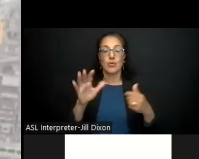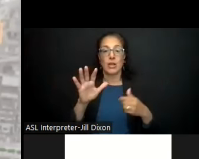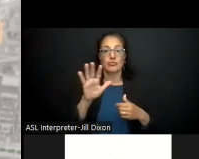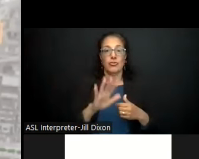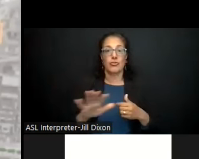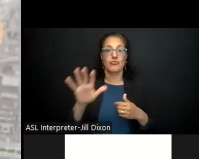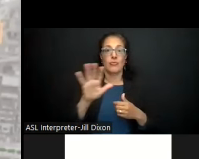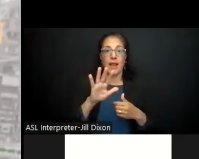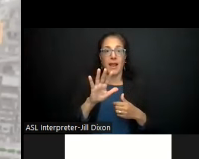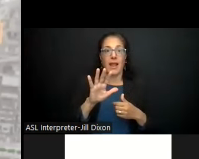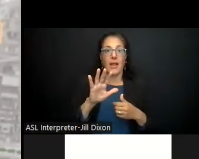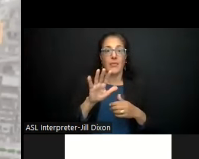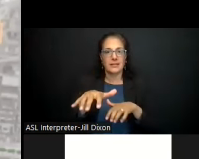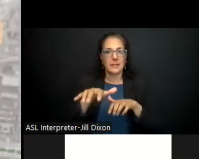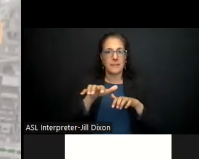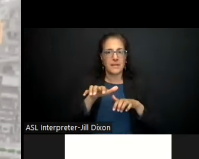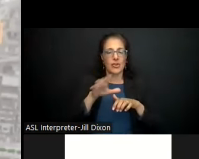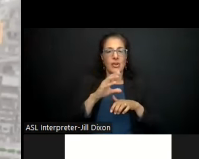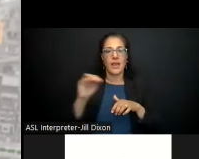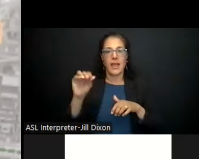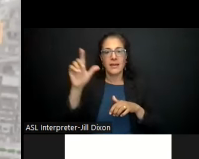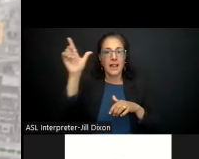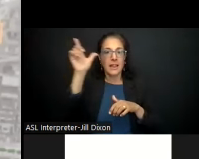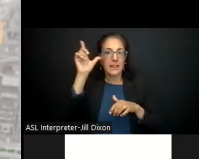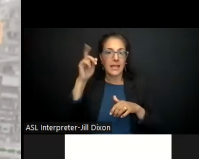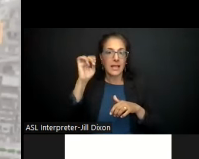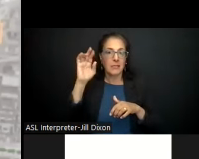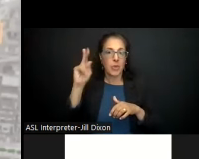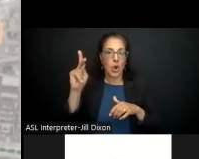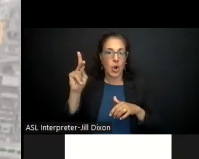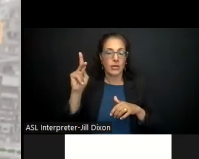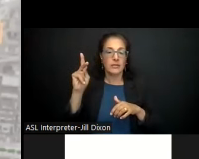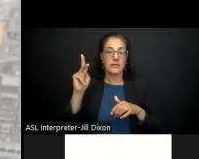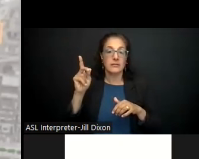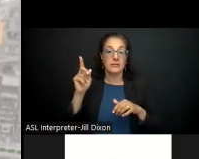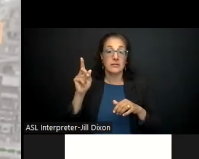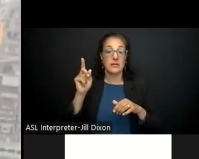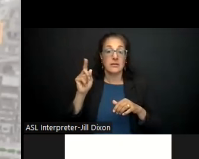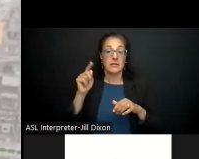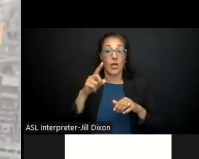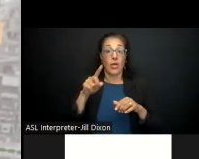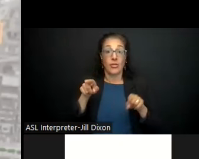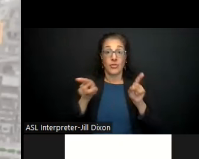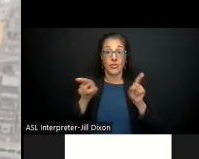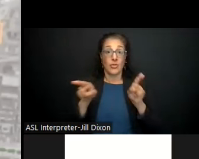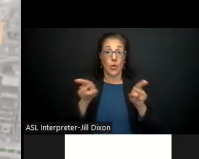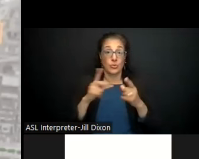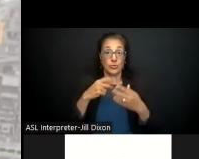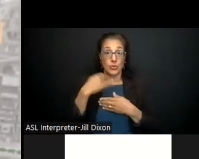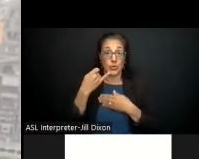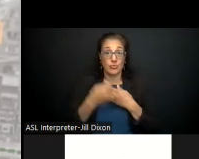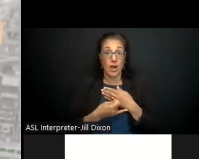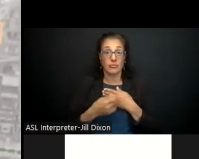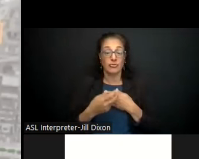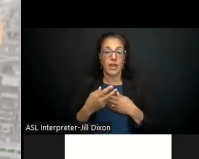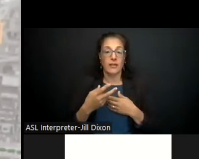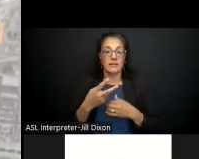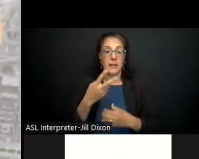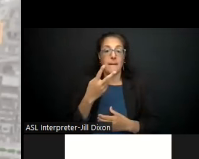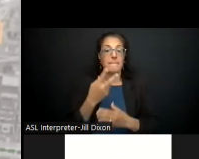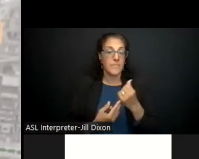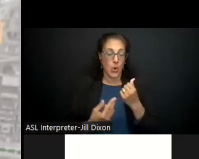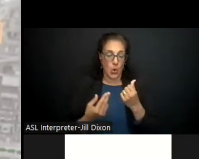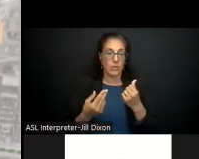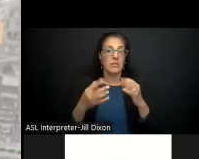Holy Name Cemetery and Lincoln Park. These are two projects that are both within the